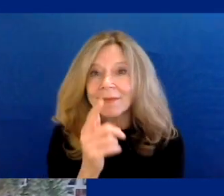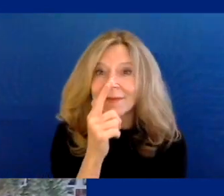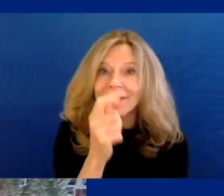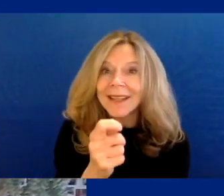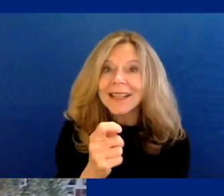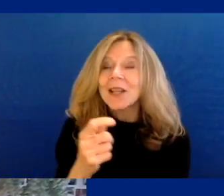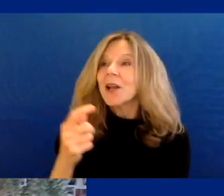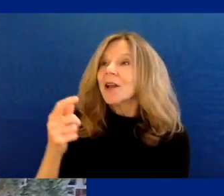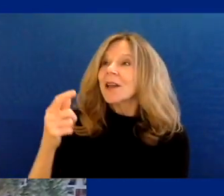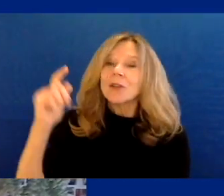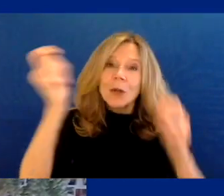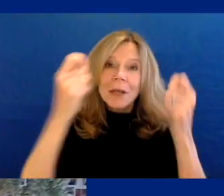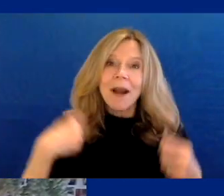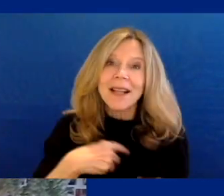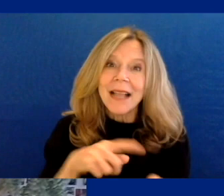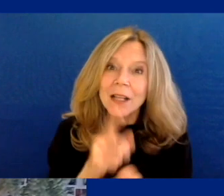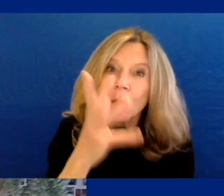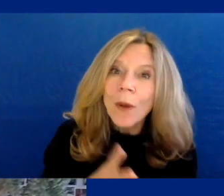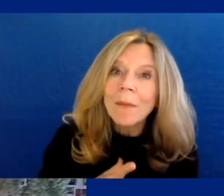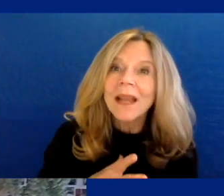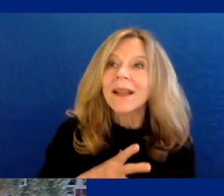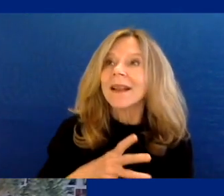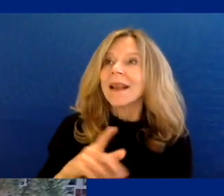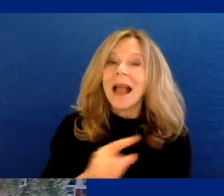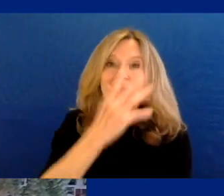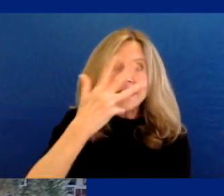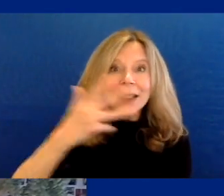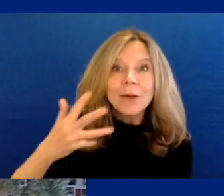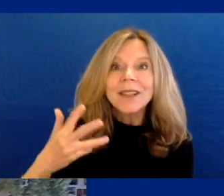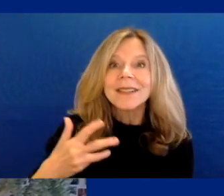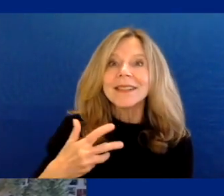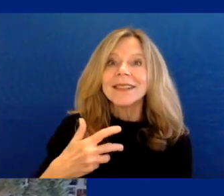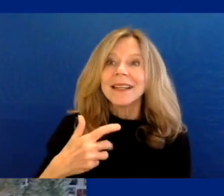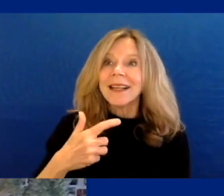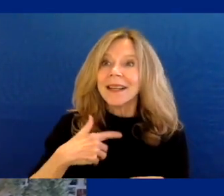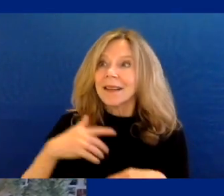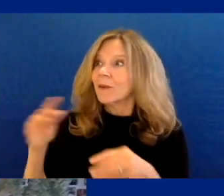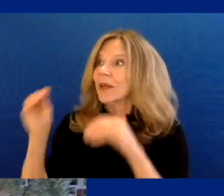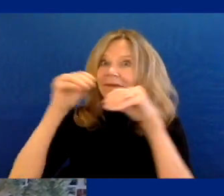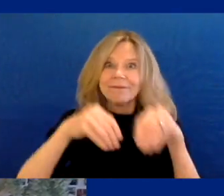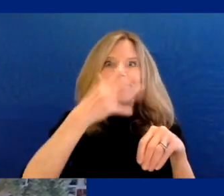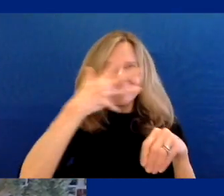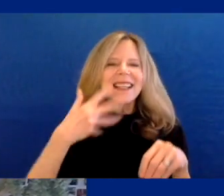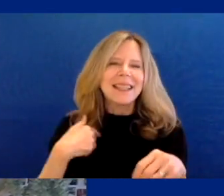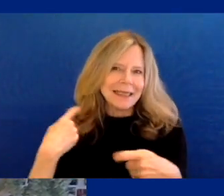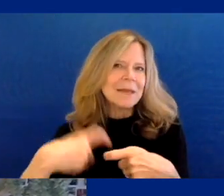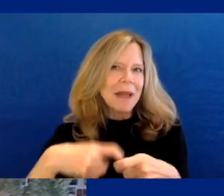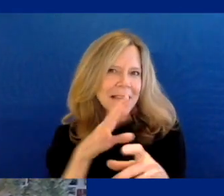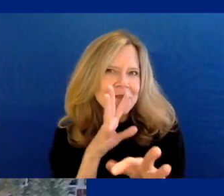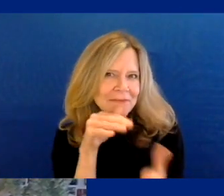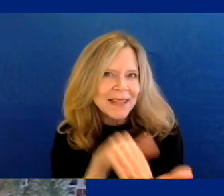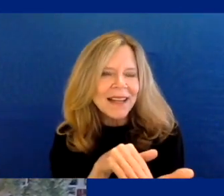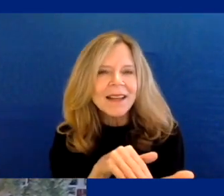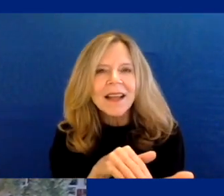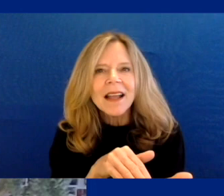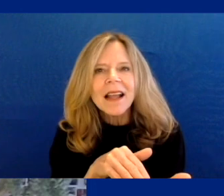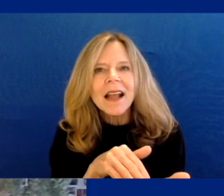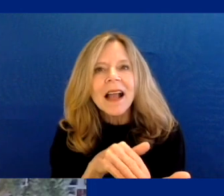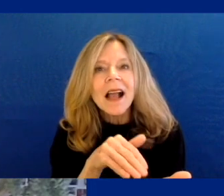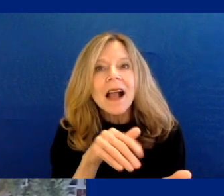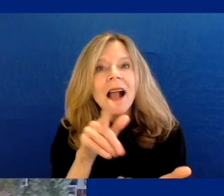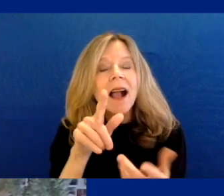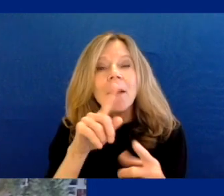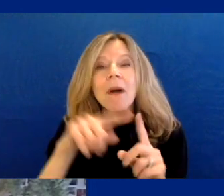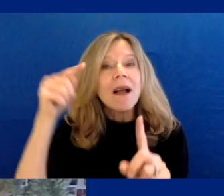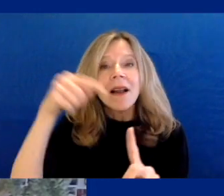we're being celebrated as Latinas, as immigrants, as hijas de inmigrantes. And yet the thing